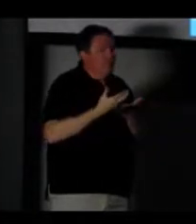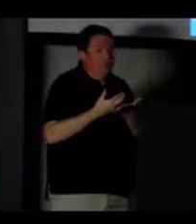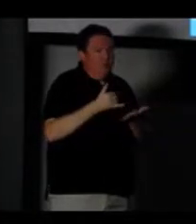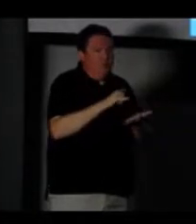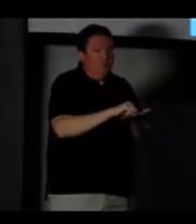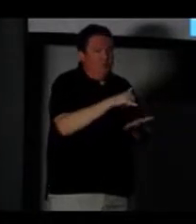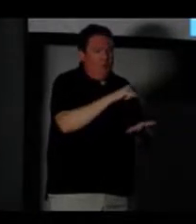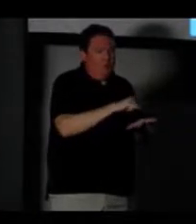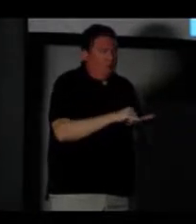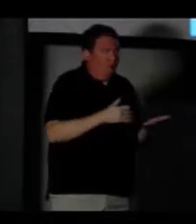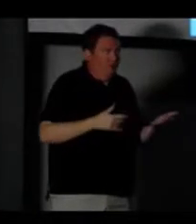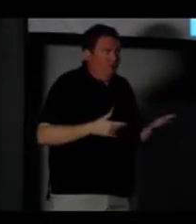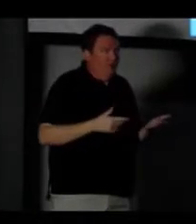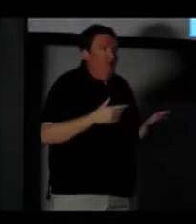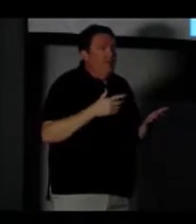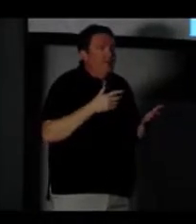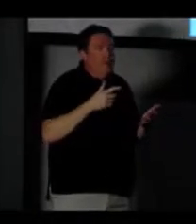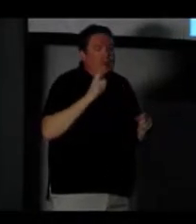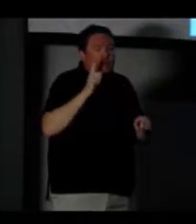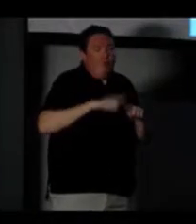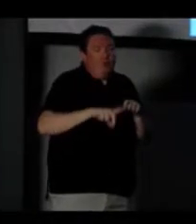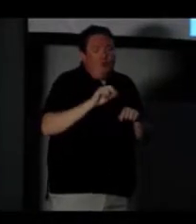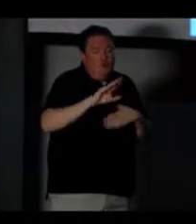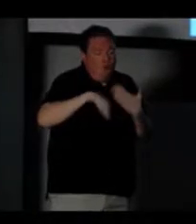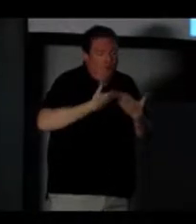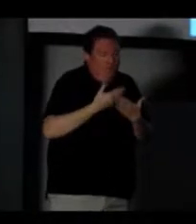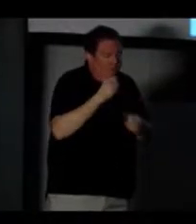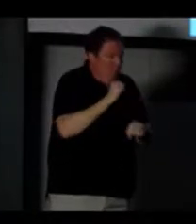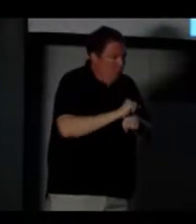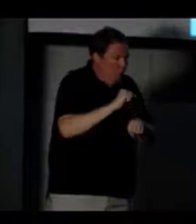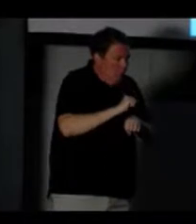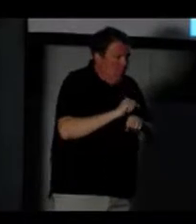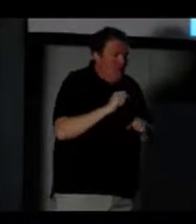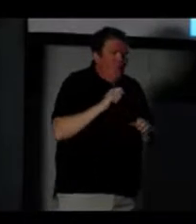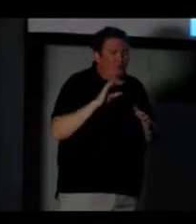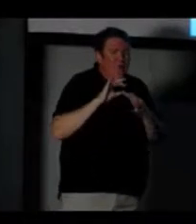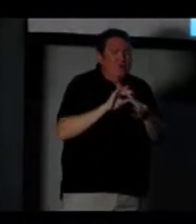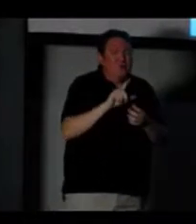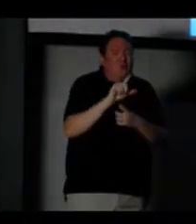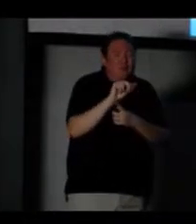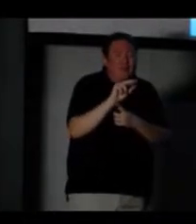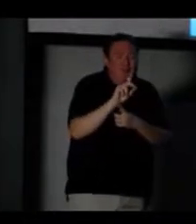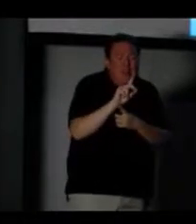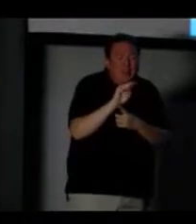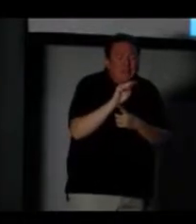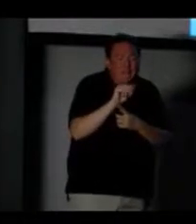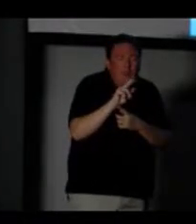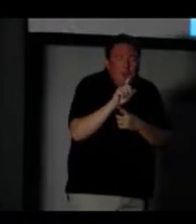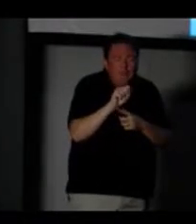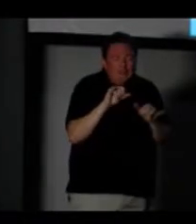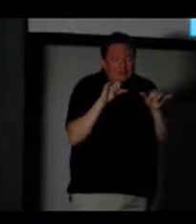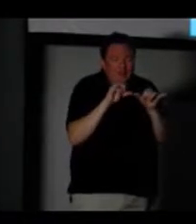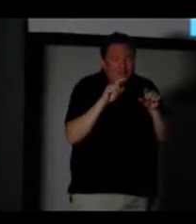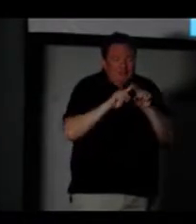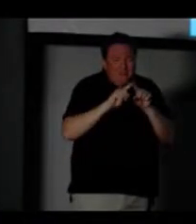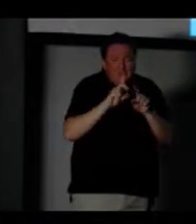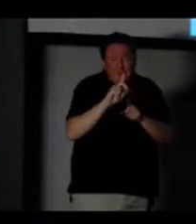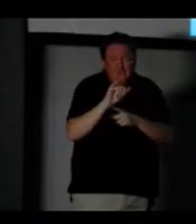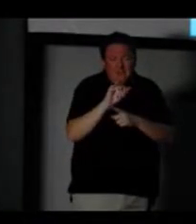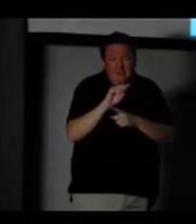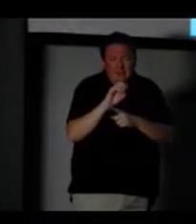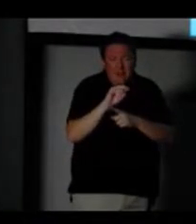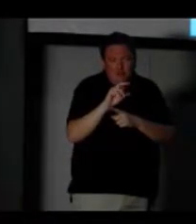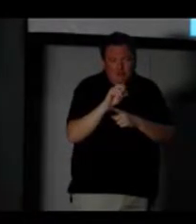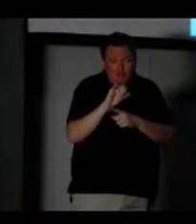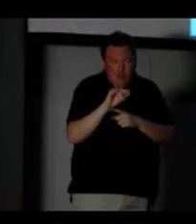all of the work on the different birds' bills in terms of putting the landmarks on the bills and measuring the different dimensions and so on. They used